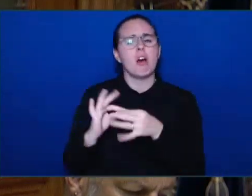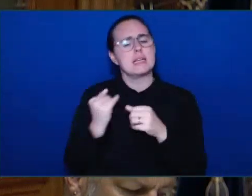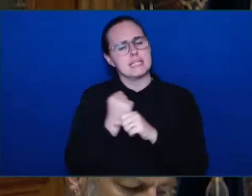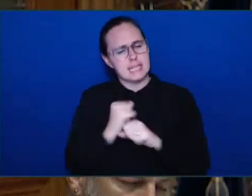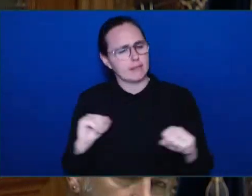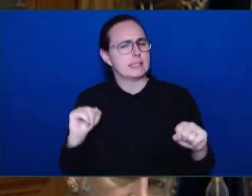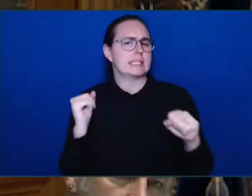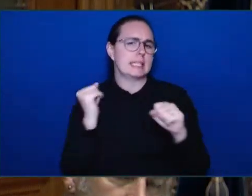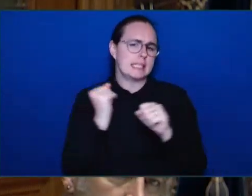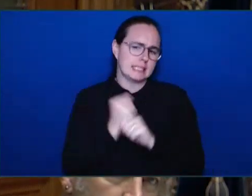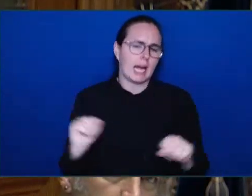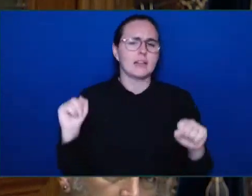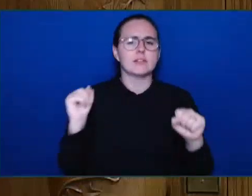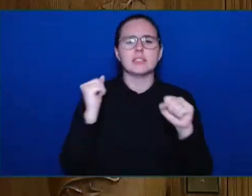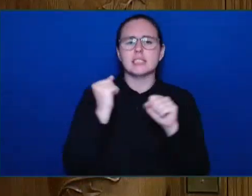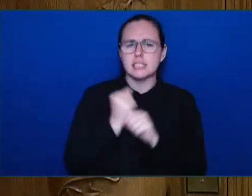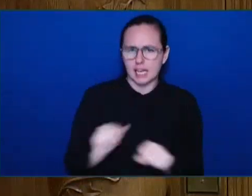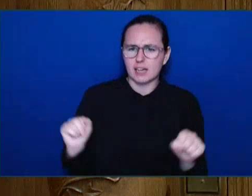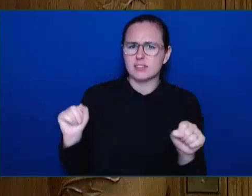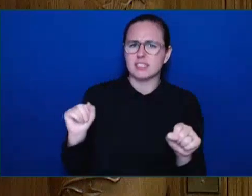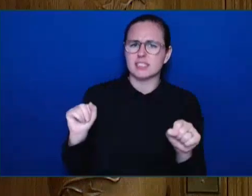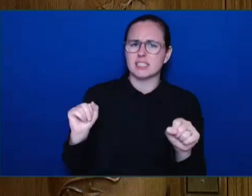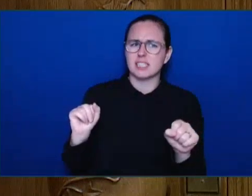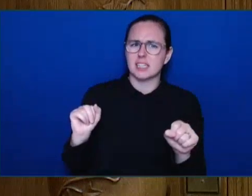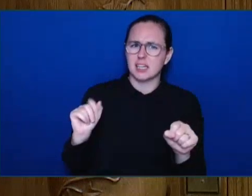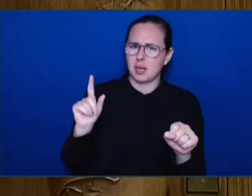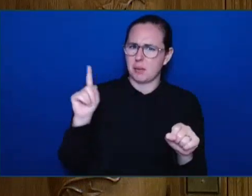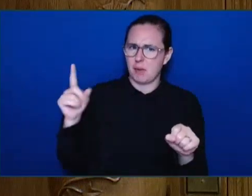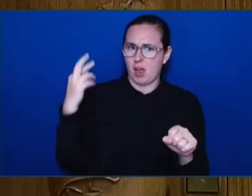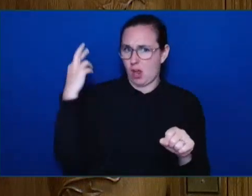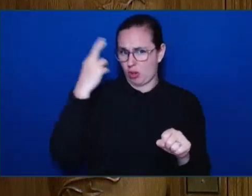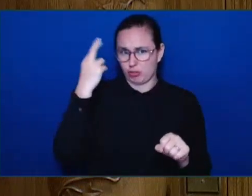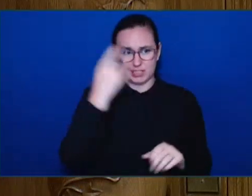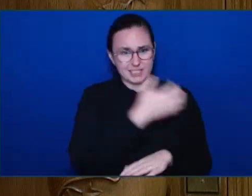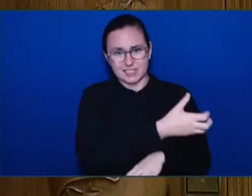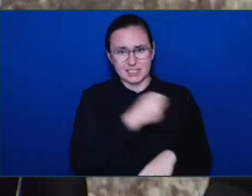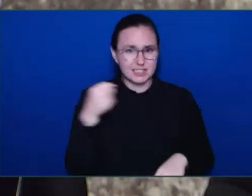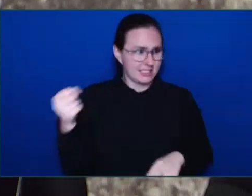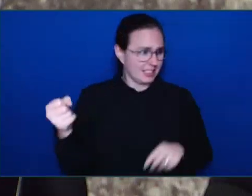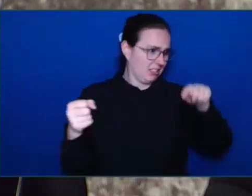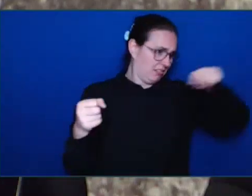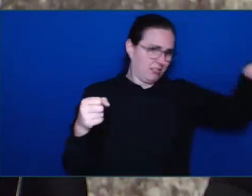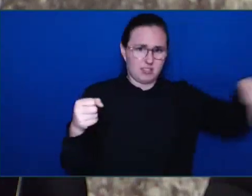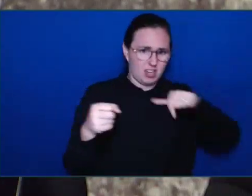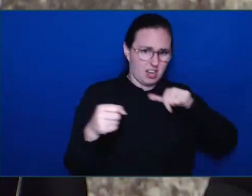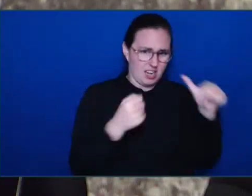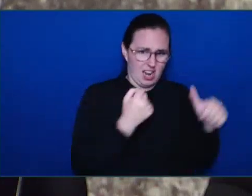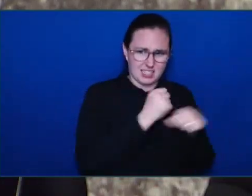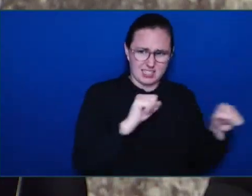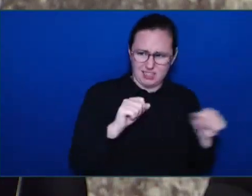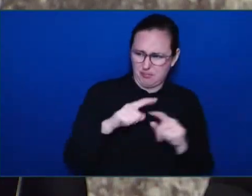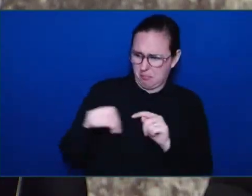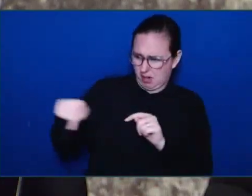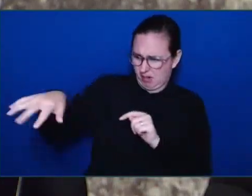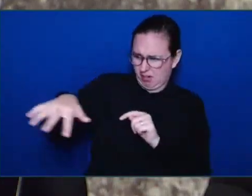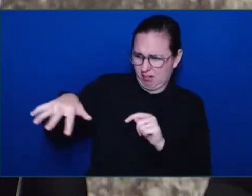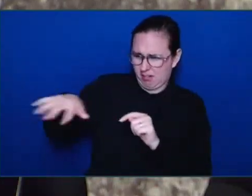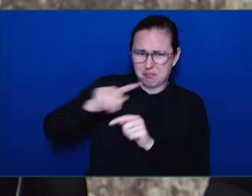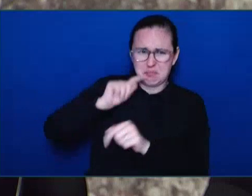place? Minister of Children and Family Development. Thank you very much, Honourable Speaker, and thank you to the member for the